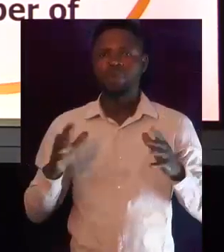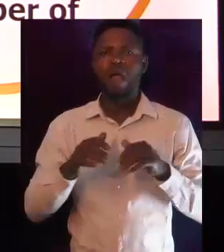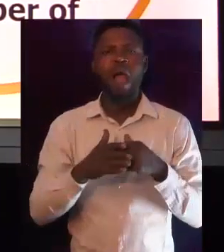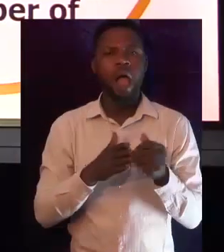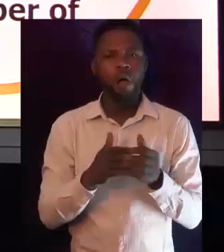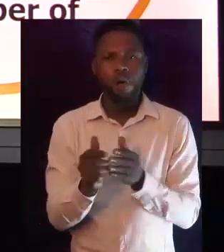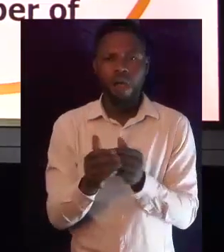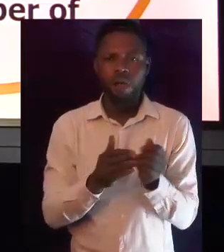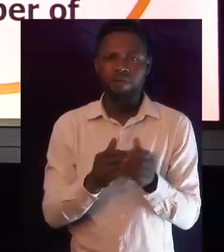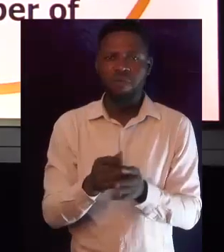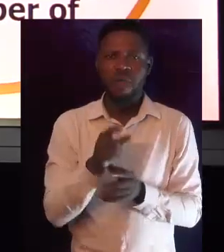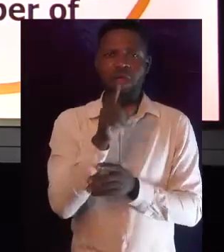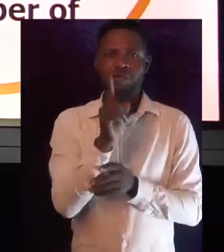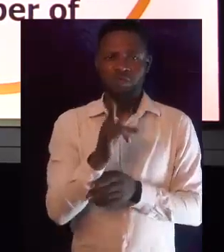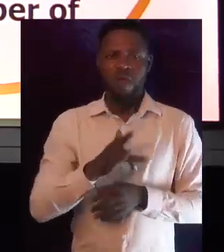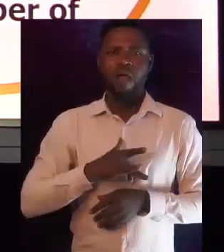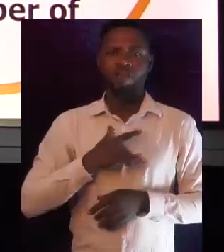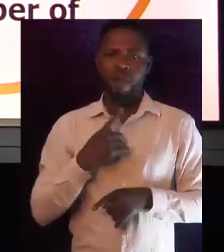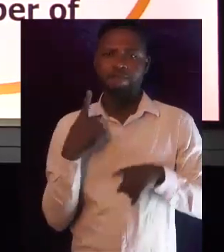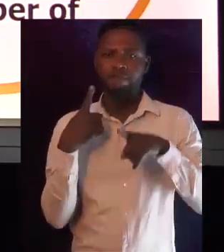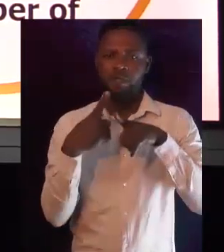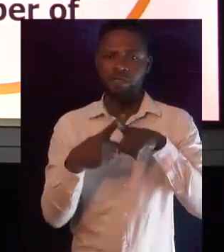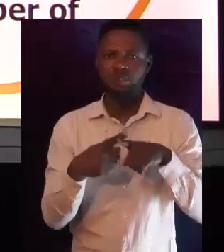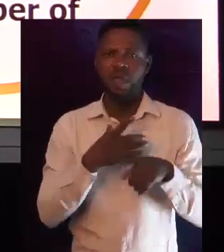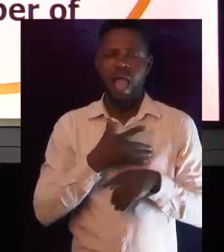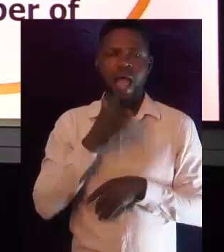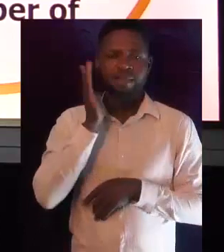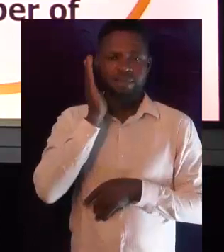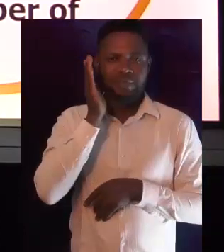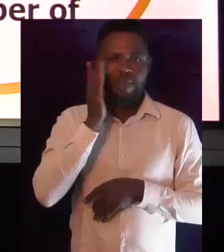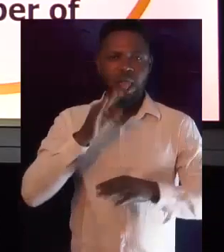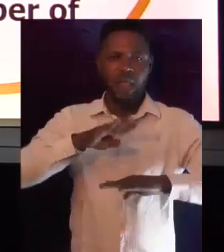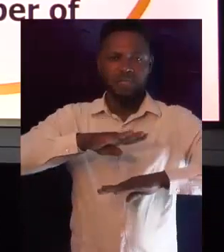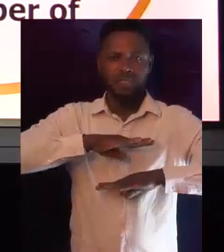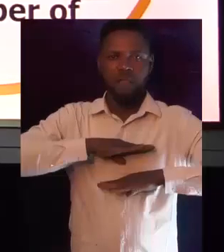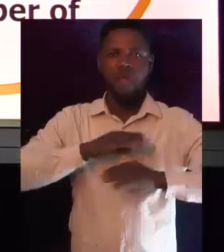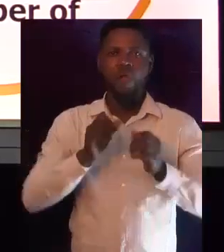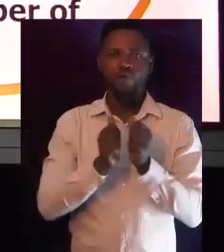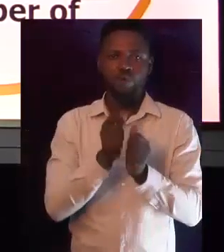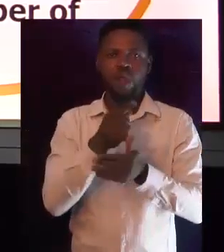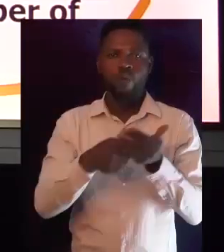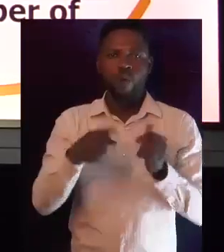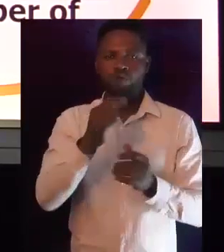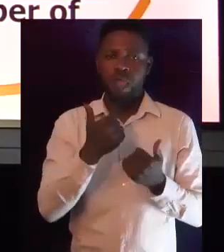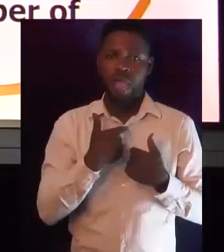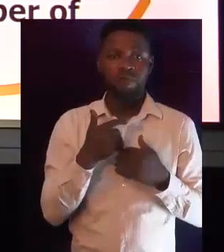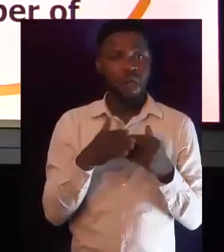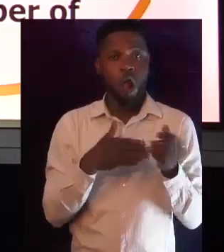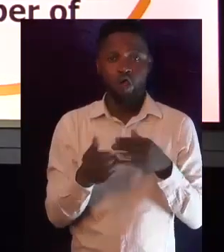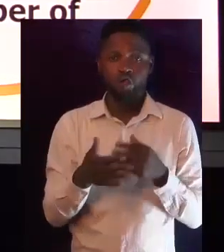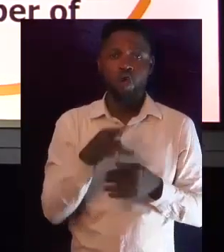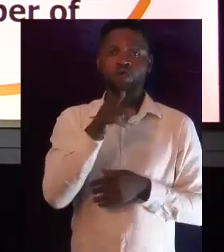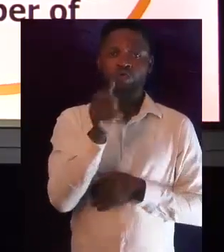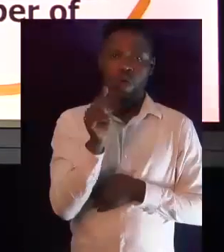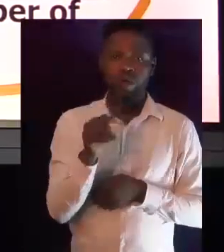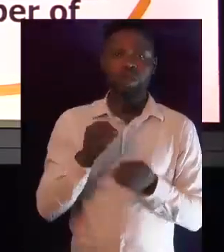lot. However, you feel positive and seem satisfied with what you have,